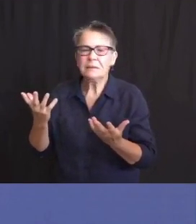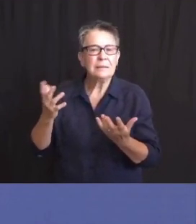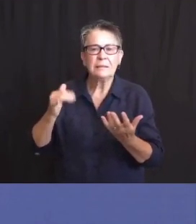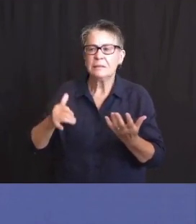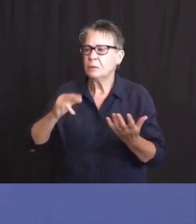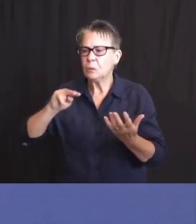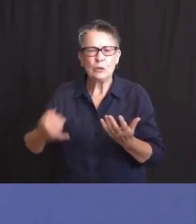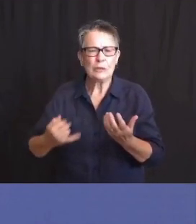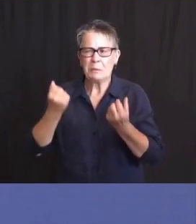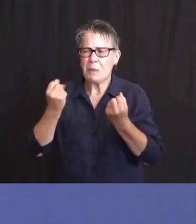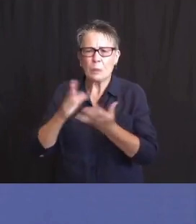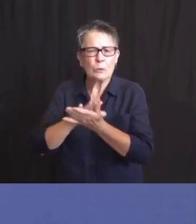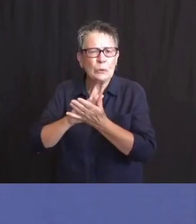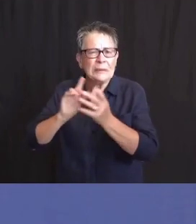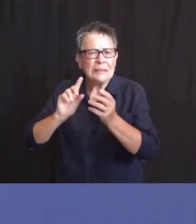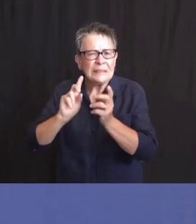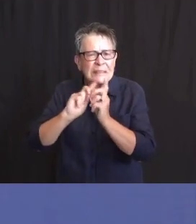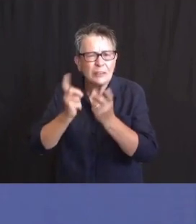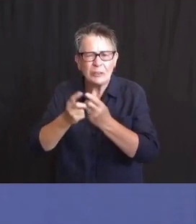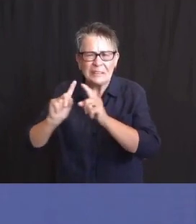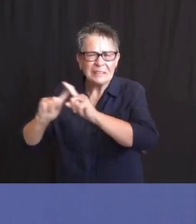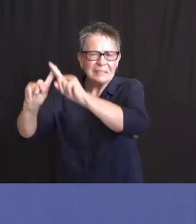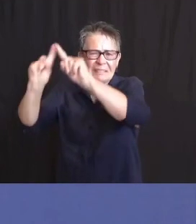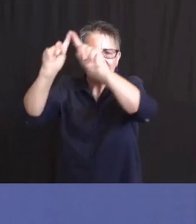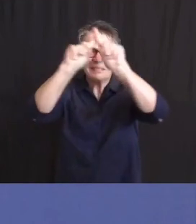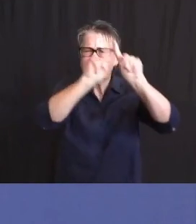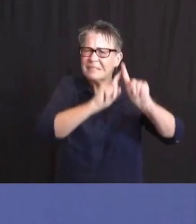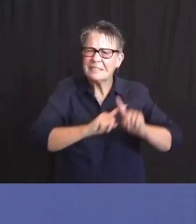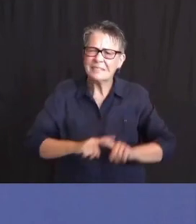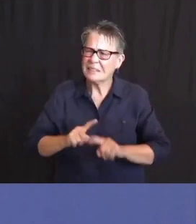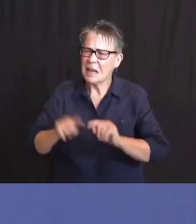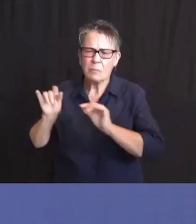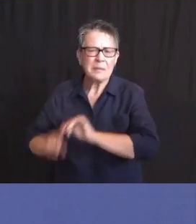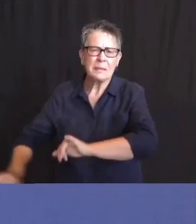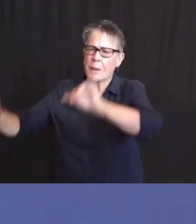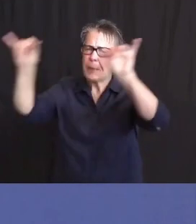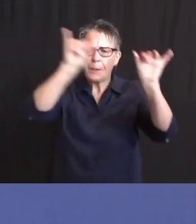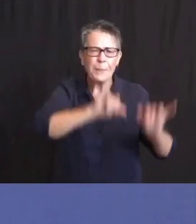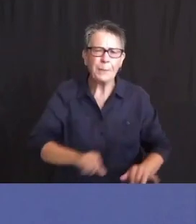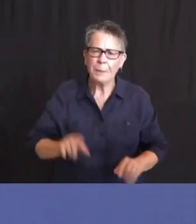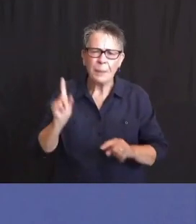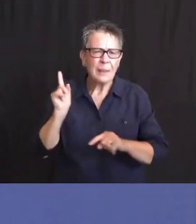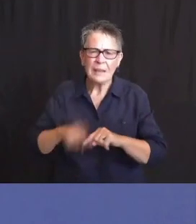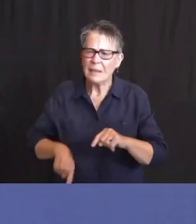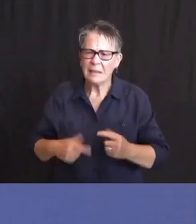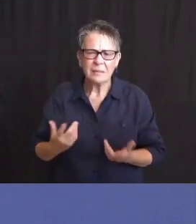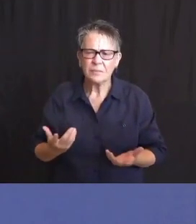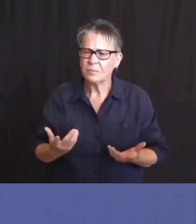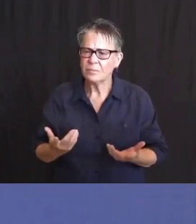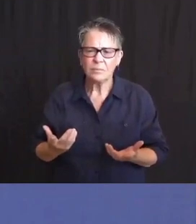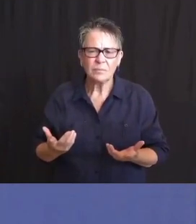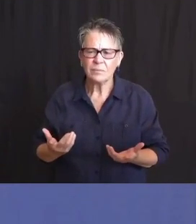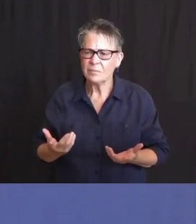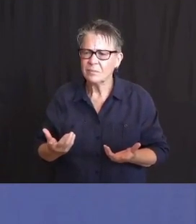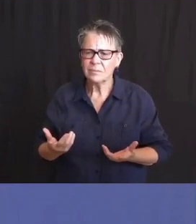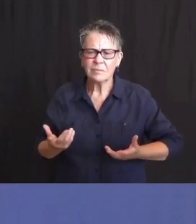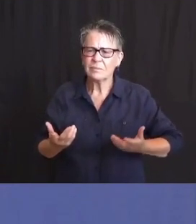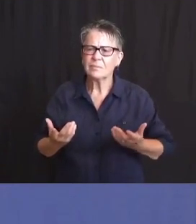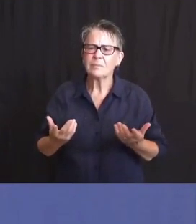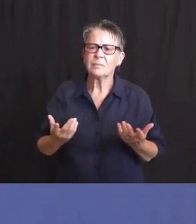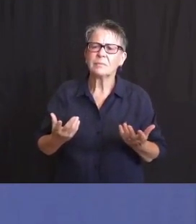But one of the benefits, one of the asks, and a rightful ask of educators, has been capacity in the